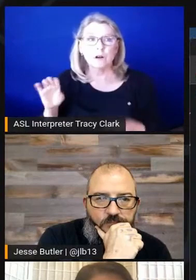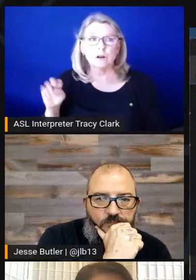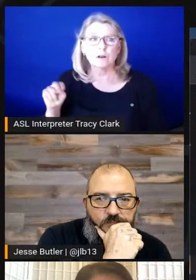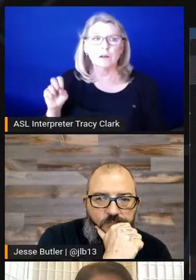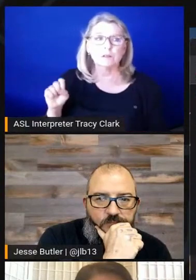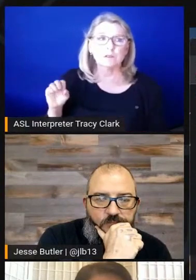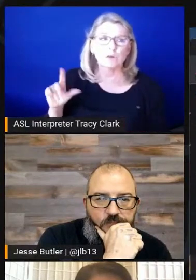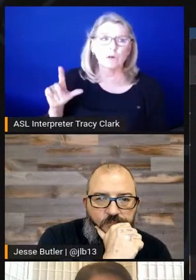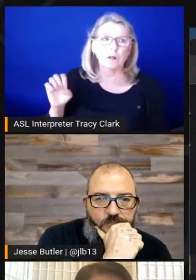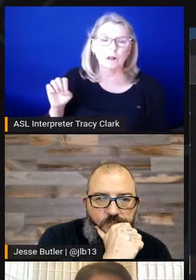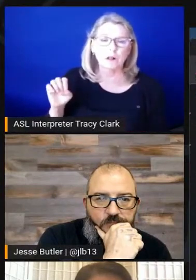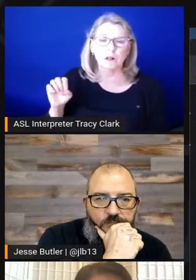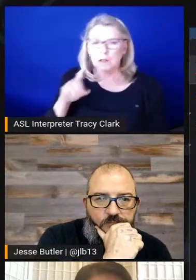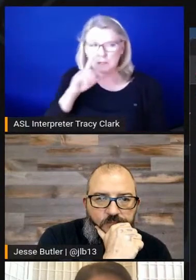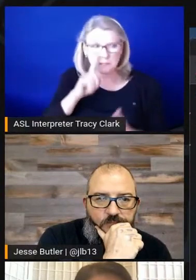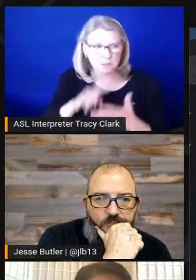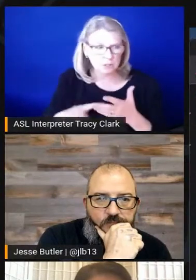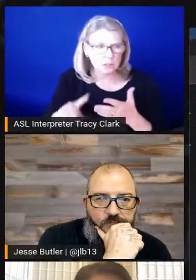we can check our data sources.